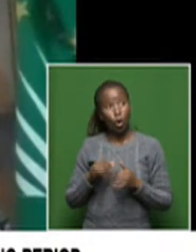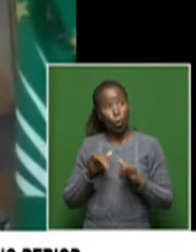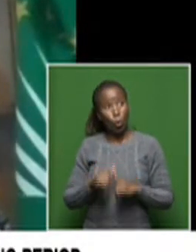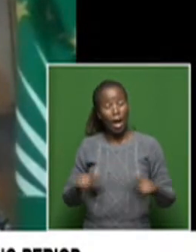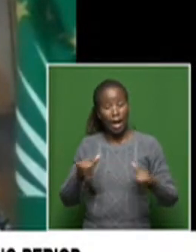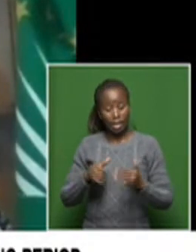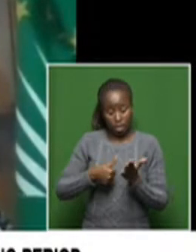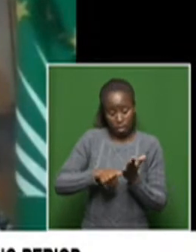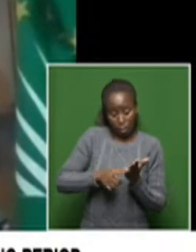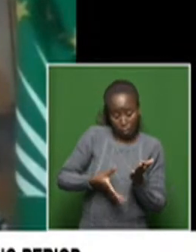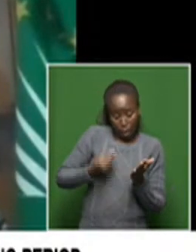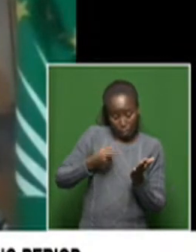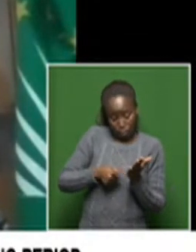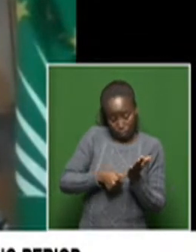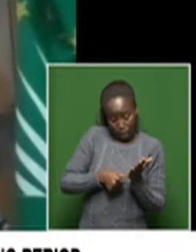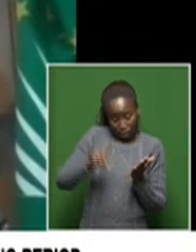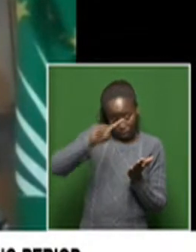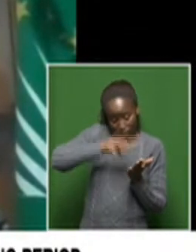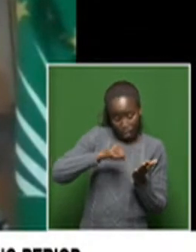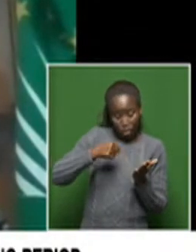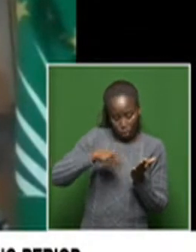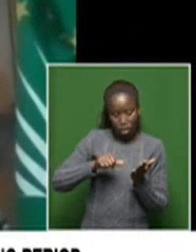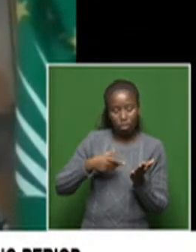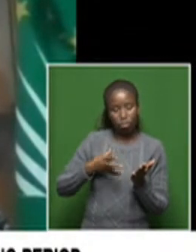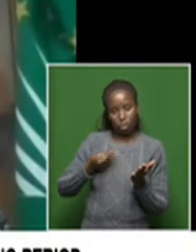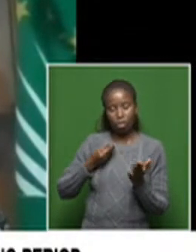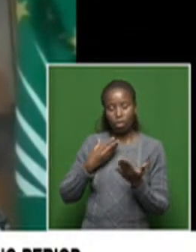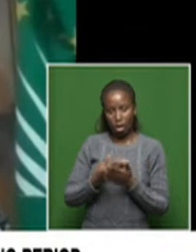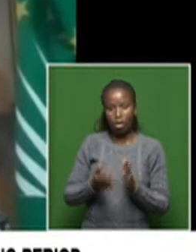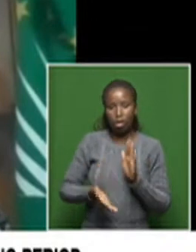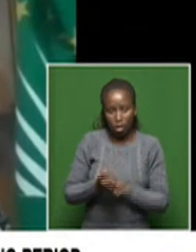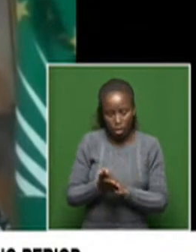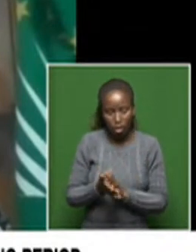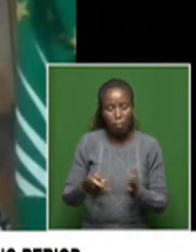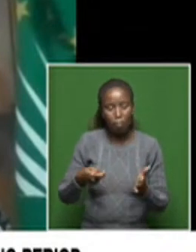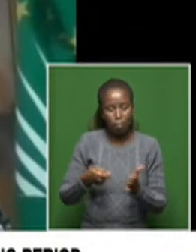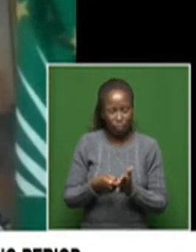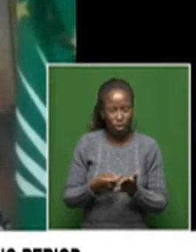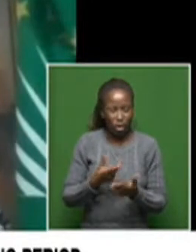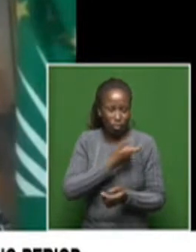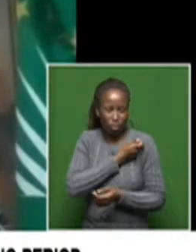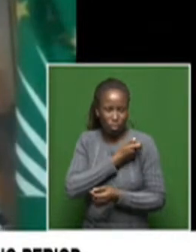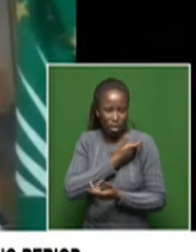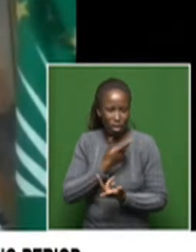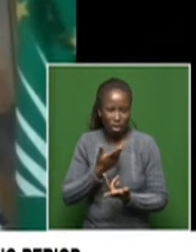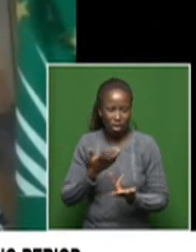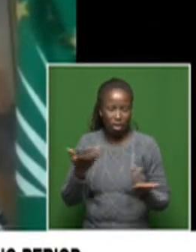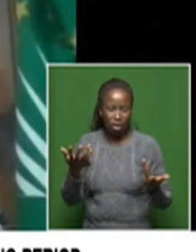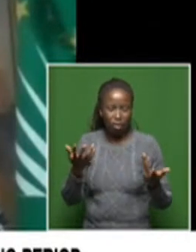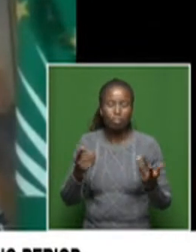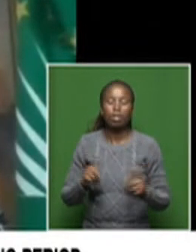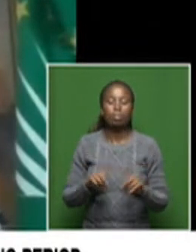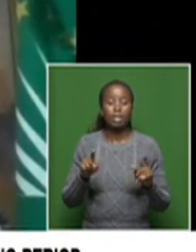receive their grant to be able to go to vaccinate. In registration, I think we've been able to respond